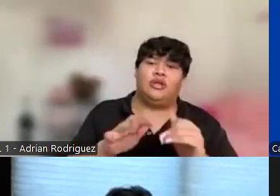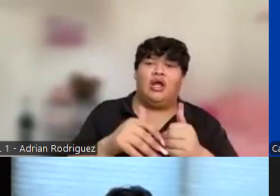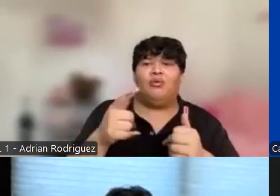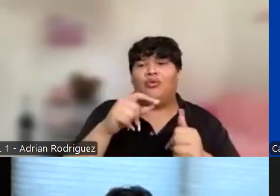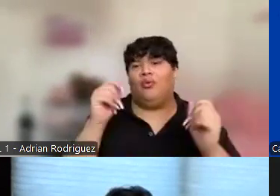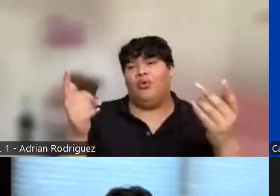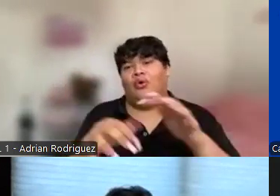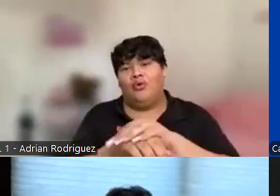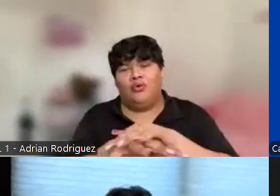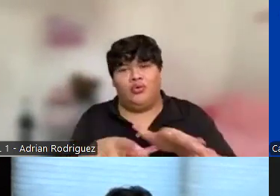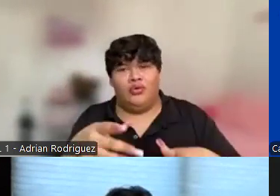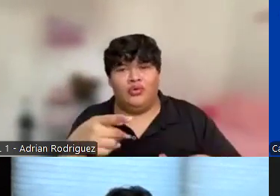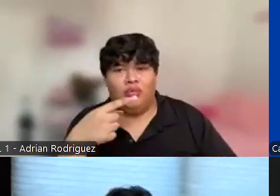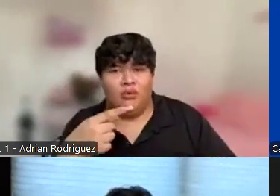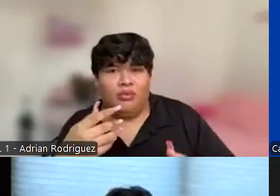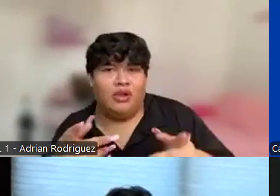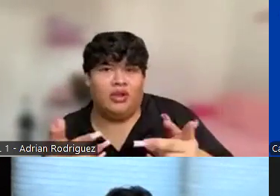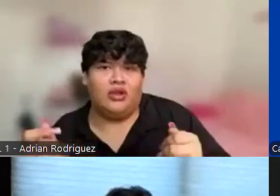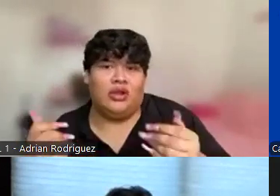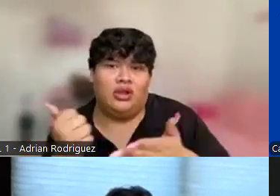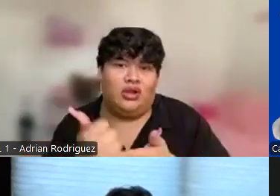Alzheimer's years ago, I believe.